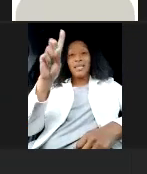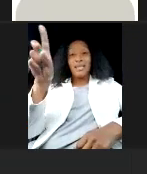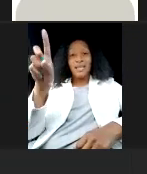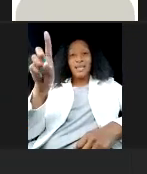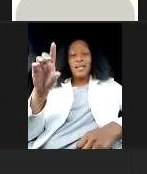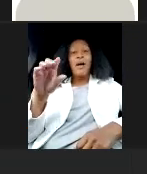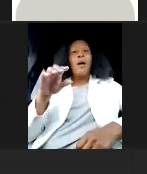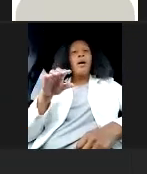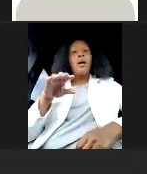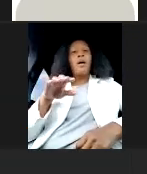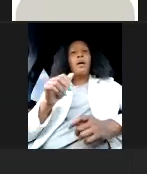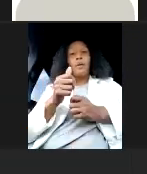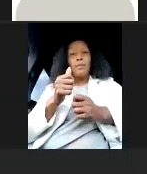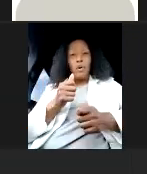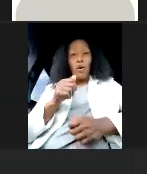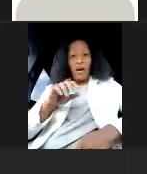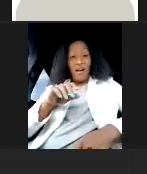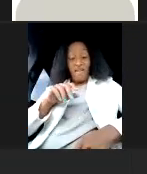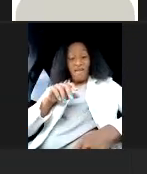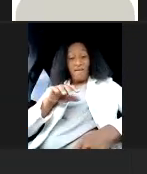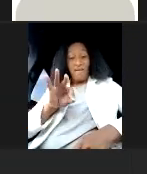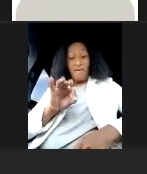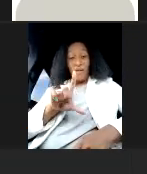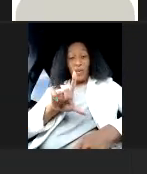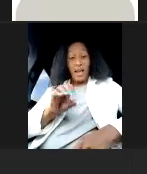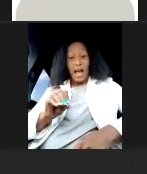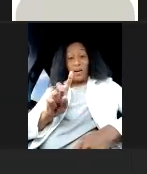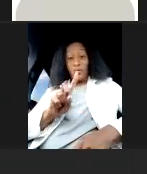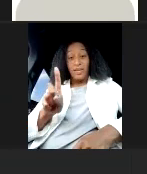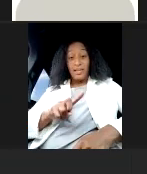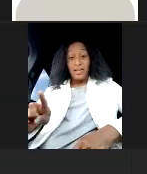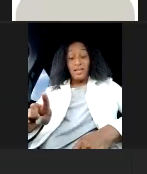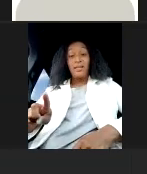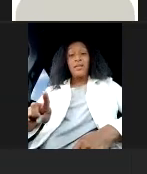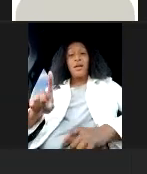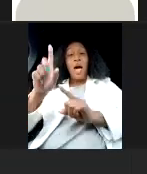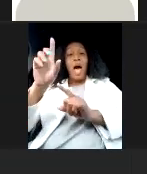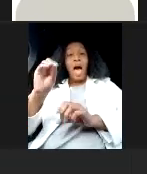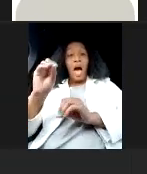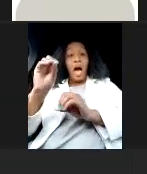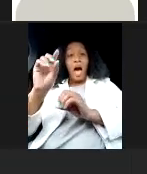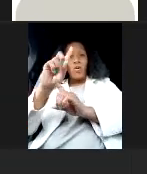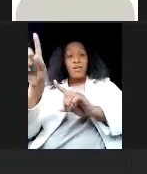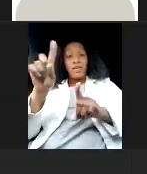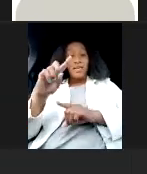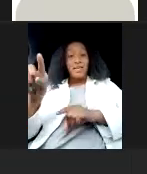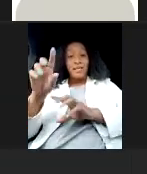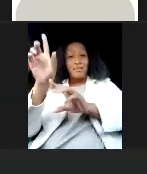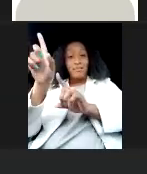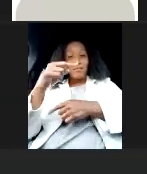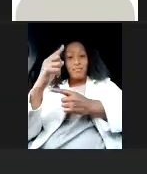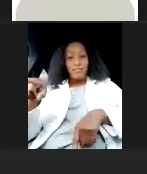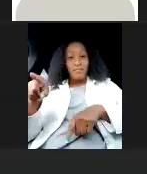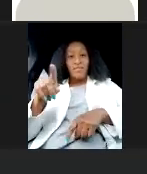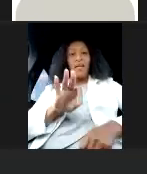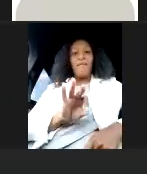Because I have a mass unit in the top divided by a volume unit and on the bottom, or